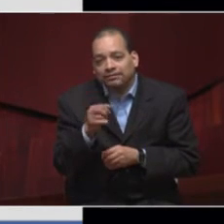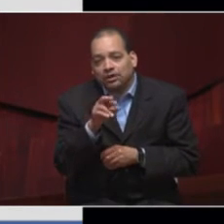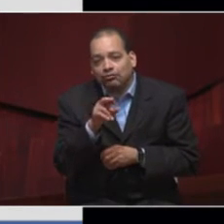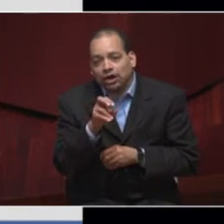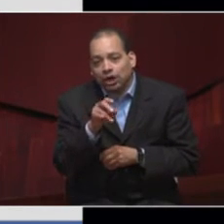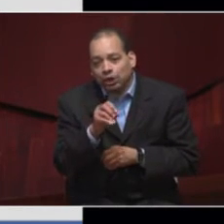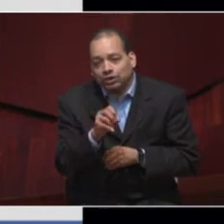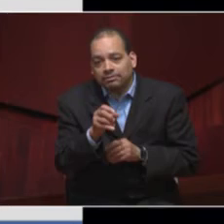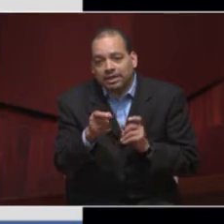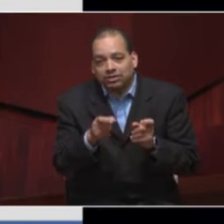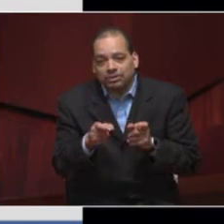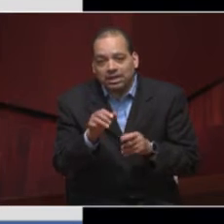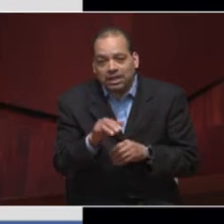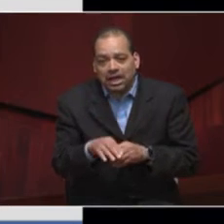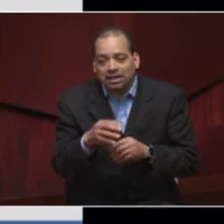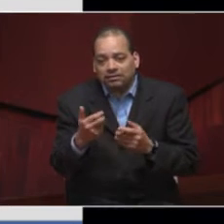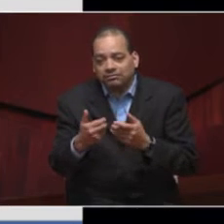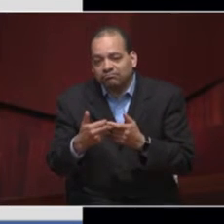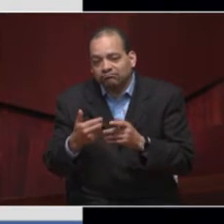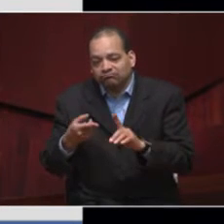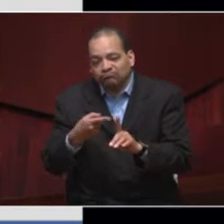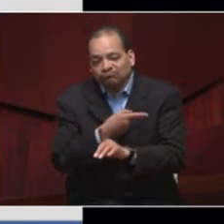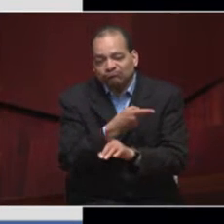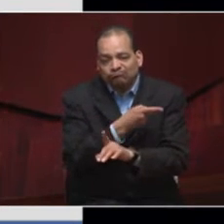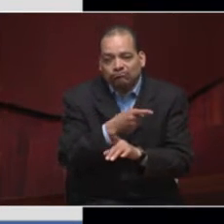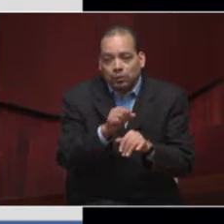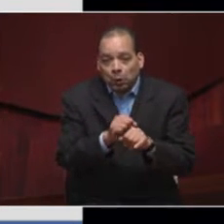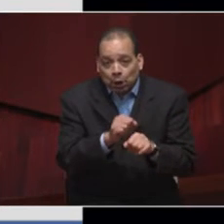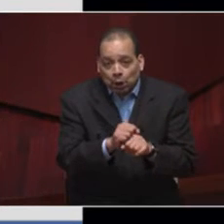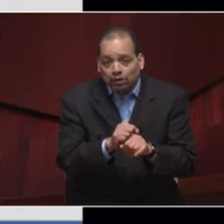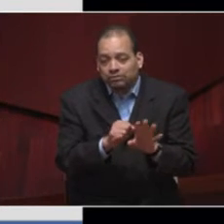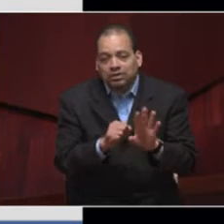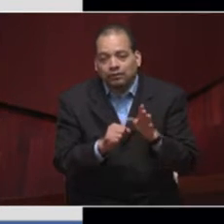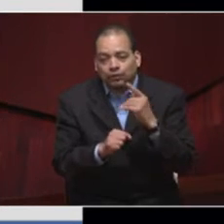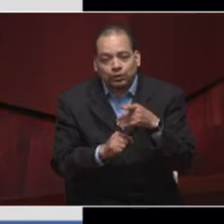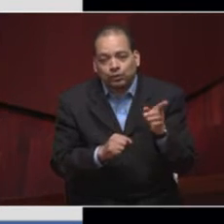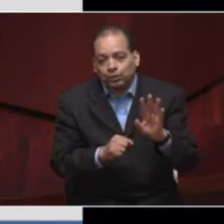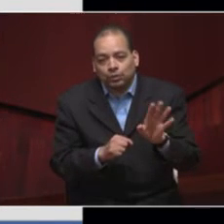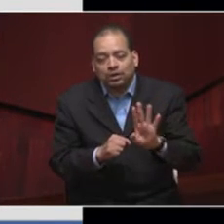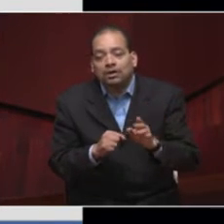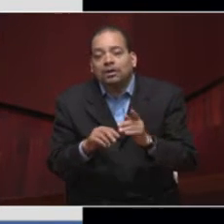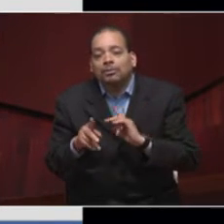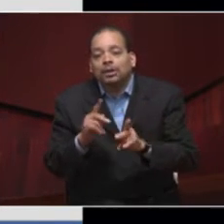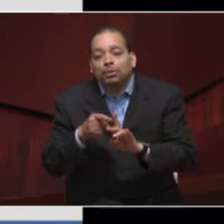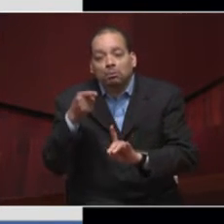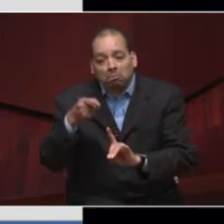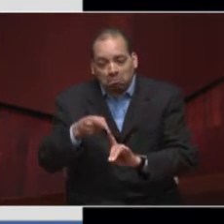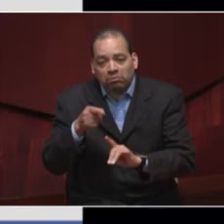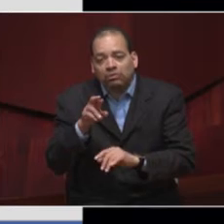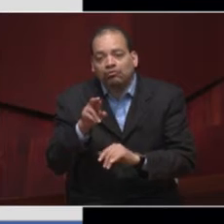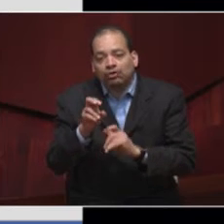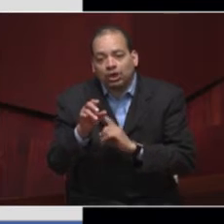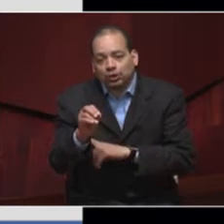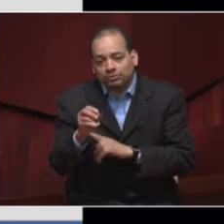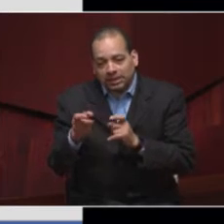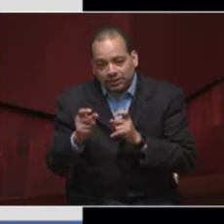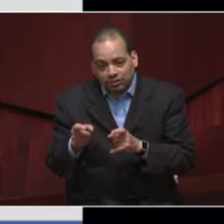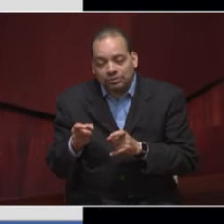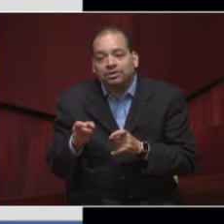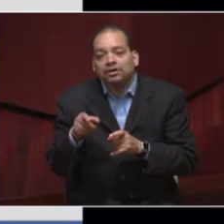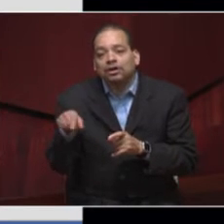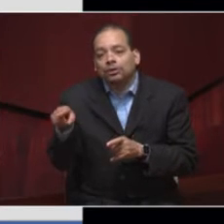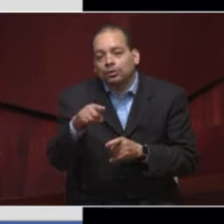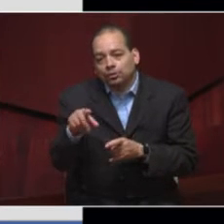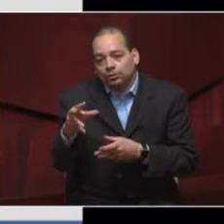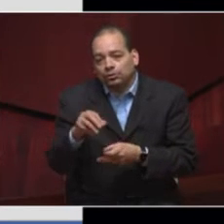use. This is for those who are doing full-time records information management work. So it covers those positions primarily responsible for the overall RIM